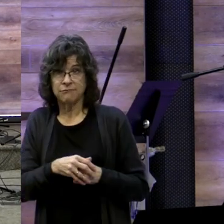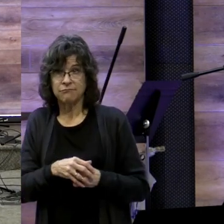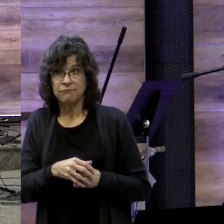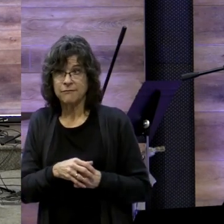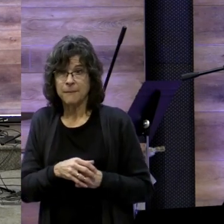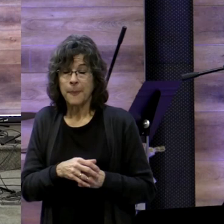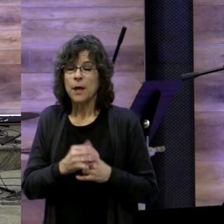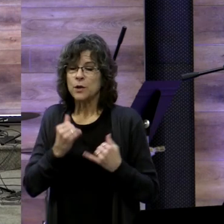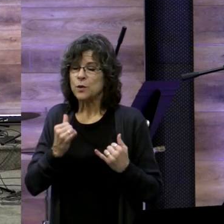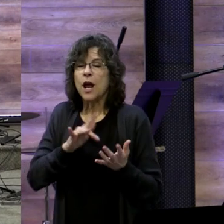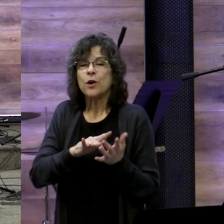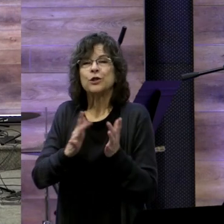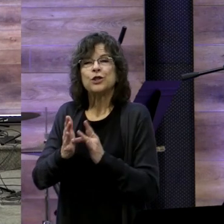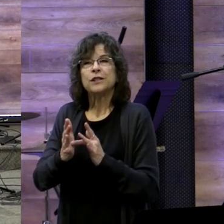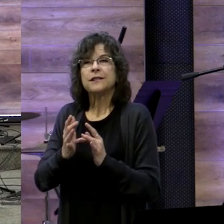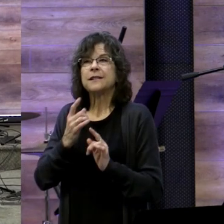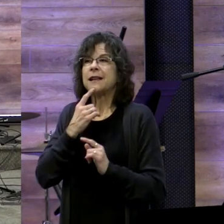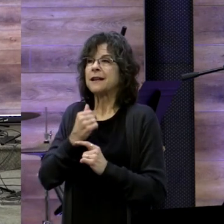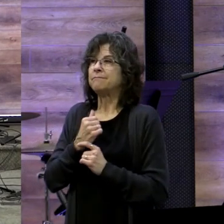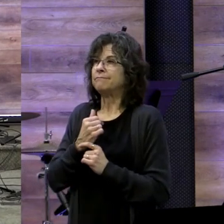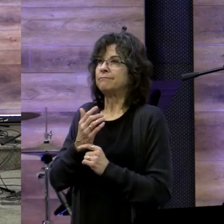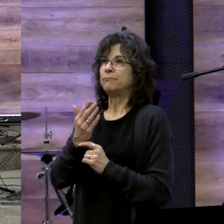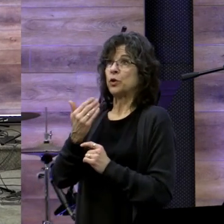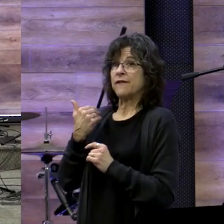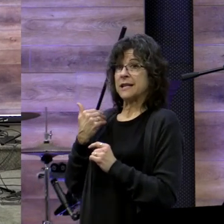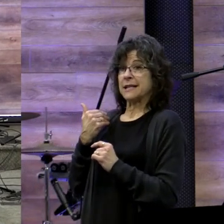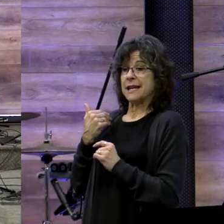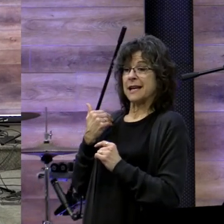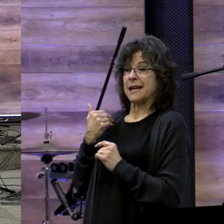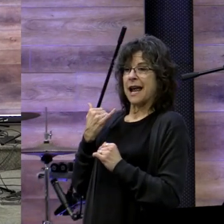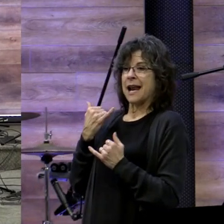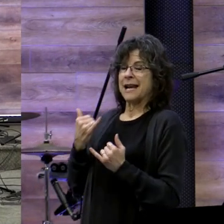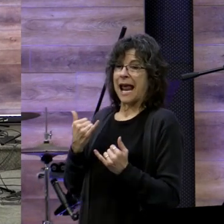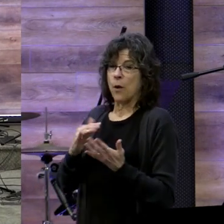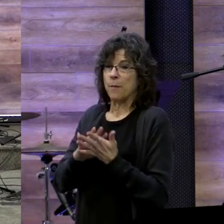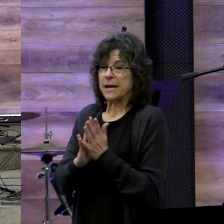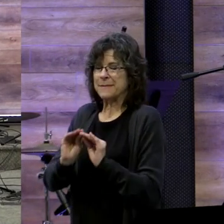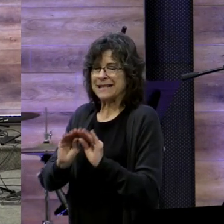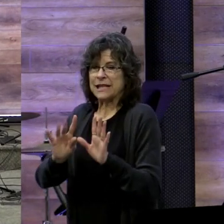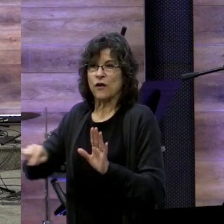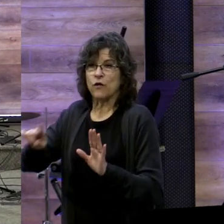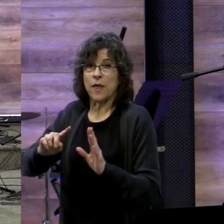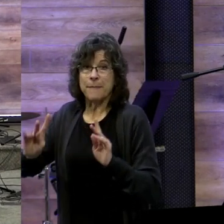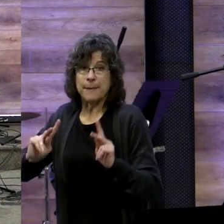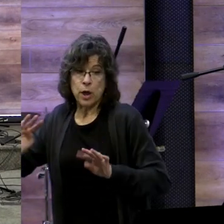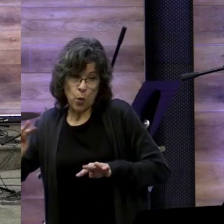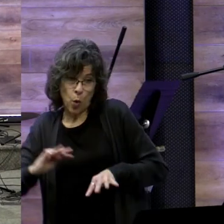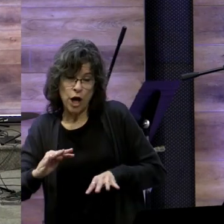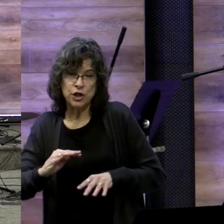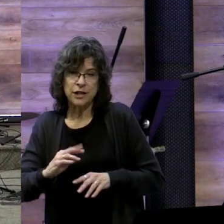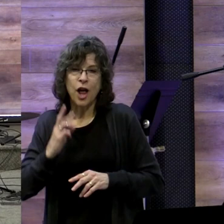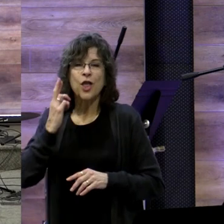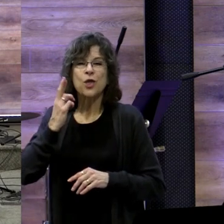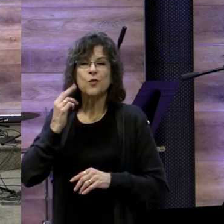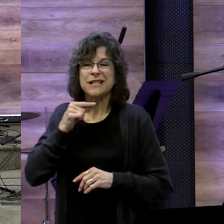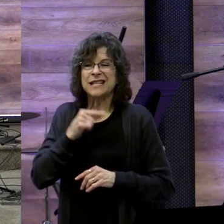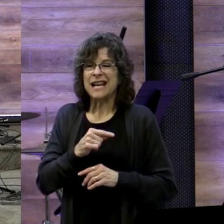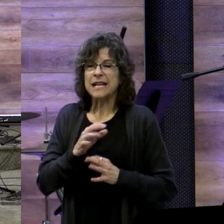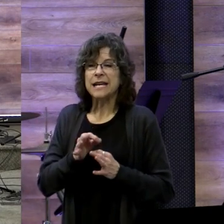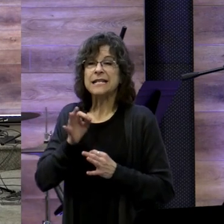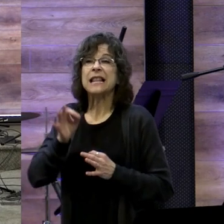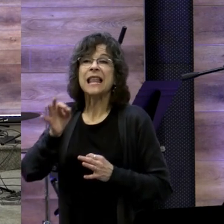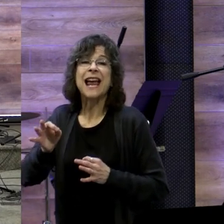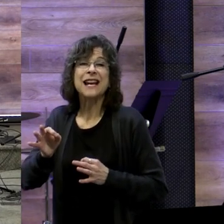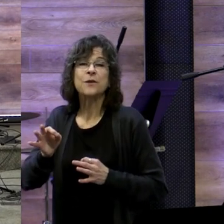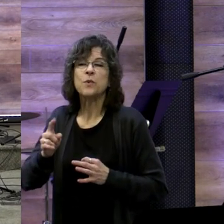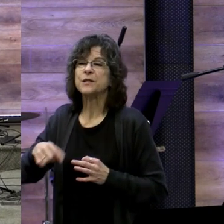Now what Jesus has previously said and done comes into completely clear focus. The reason that he delayed was to leave no doubt. The reason